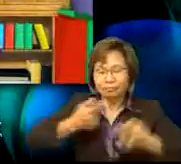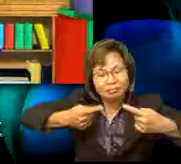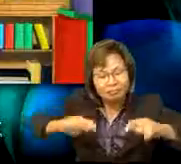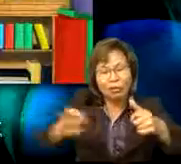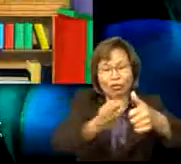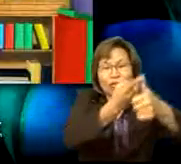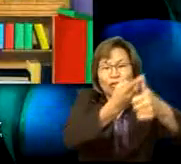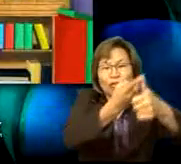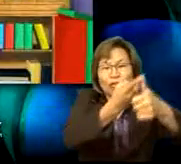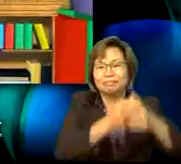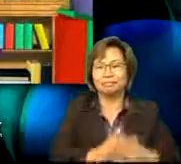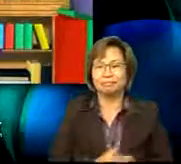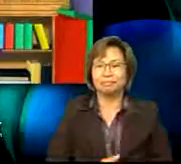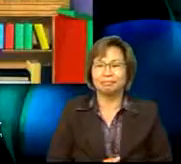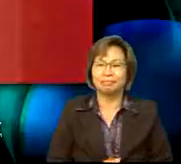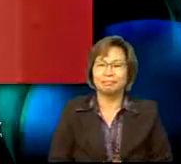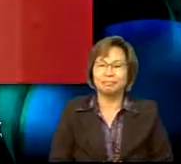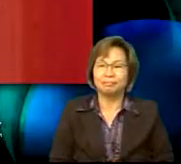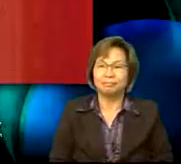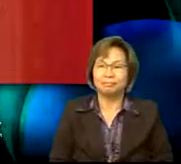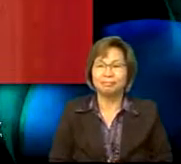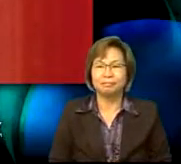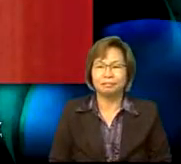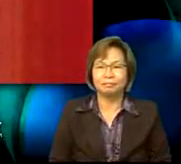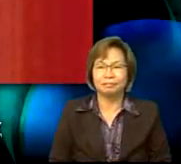let me try the first one.